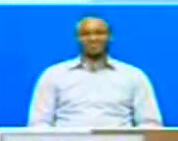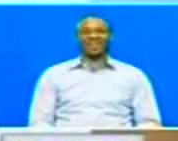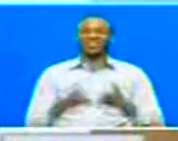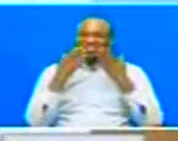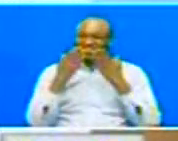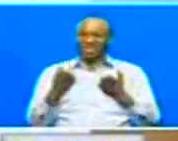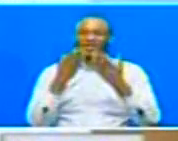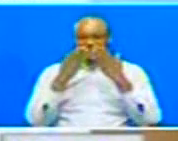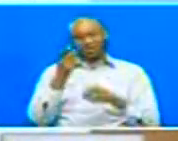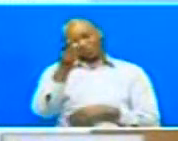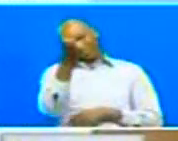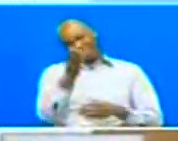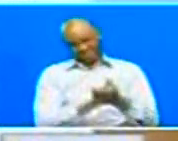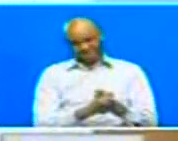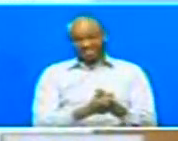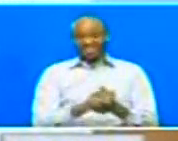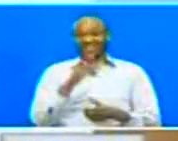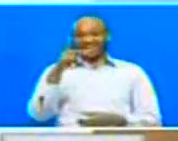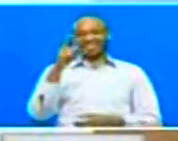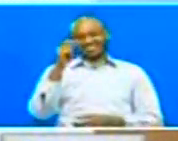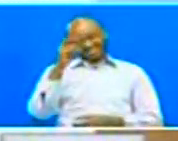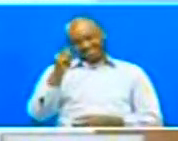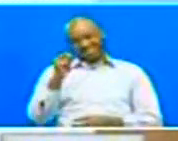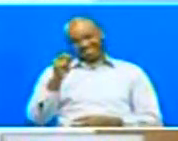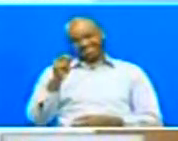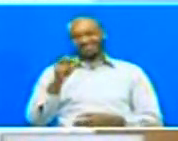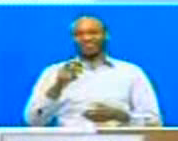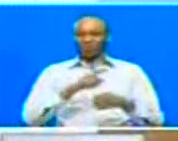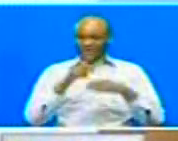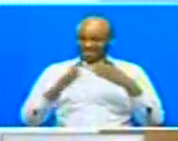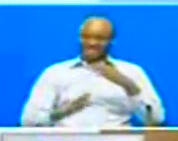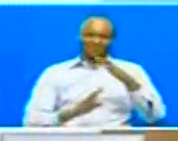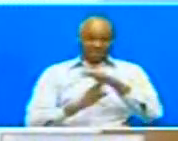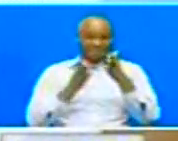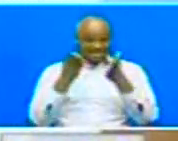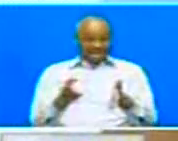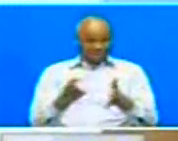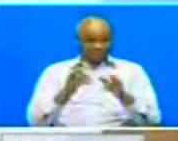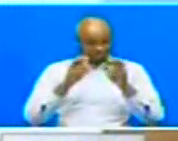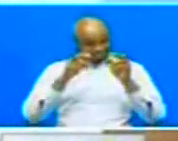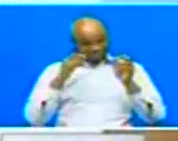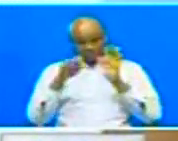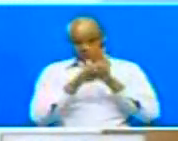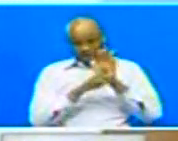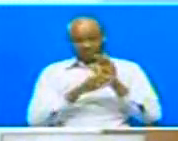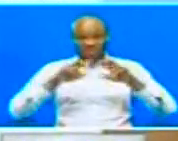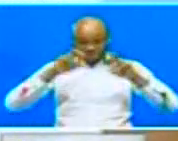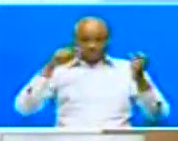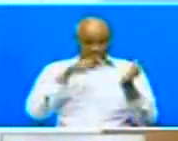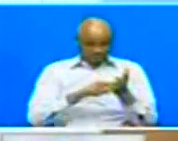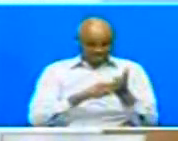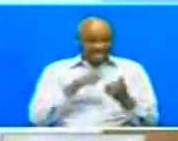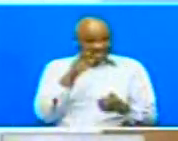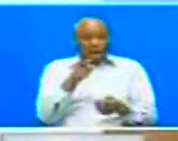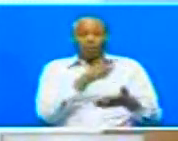right, thanks for staying with us. You are watching KTN Weekend Prime. It's time for Checkpoint Now. It's been a week since the proposal